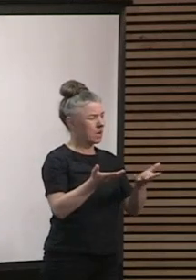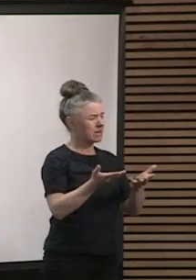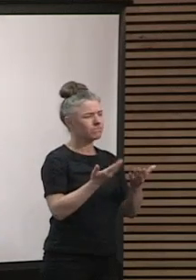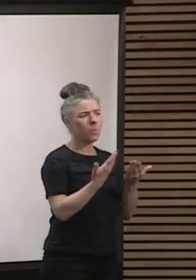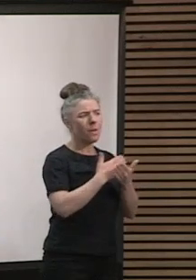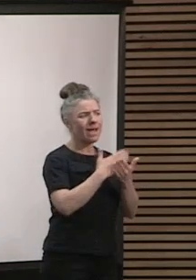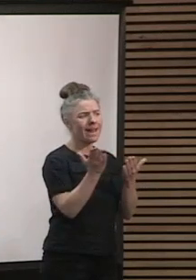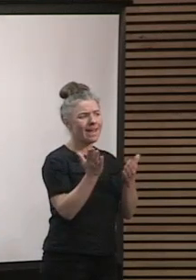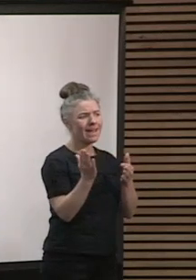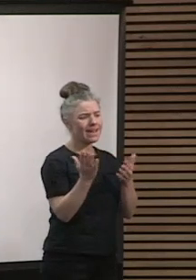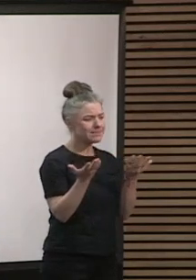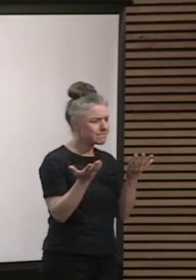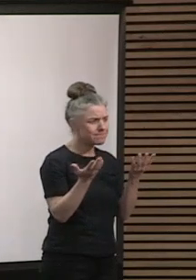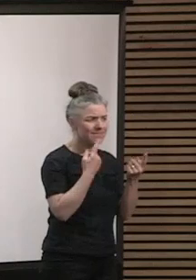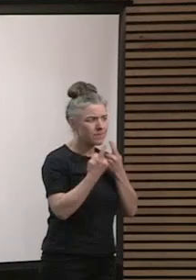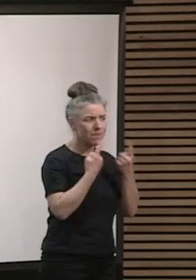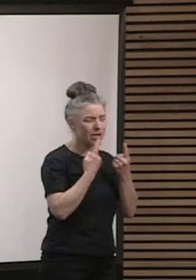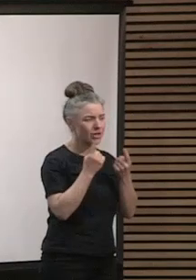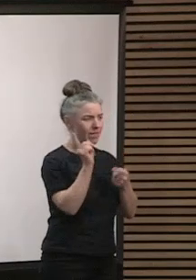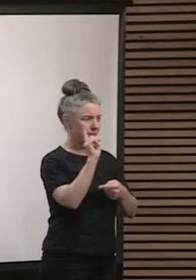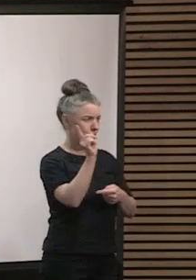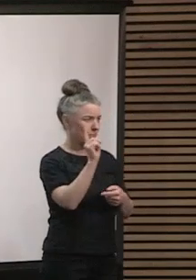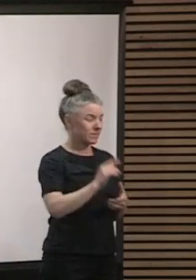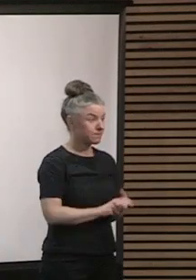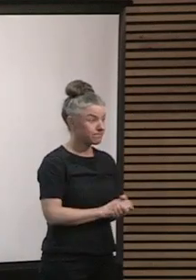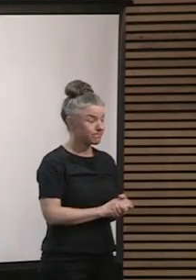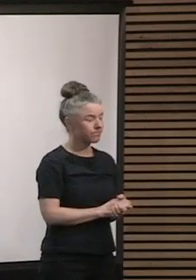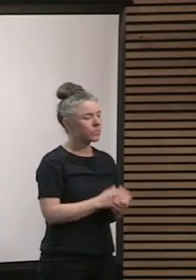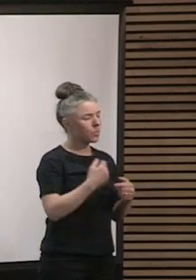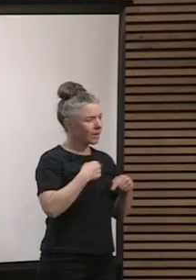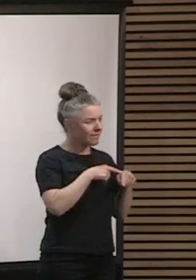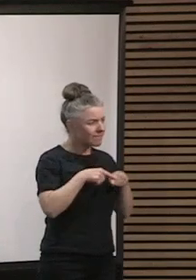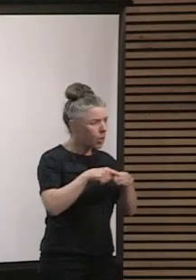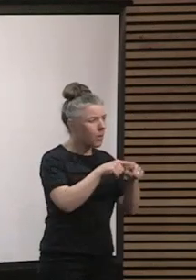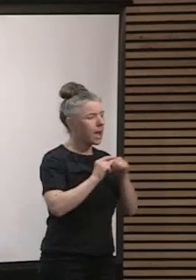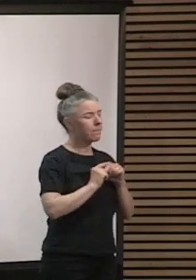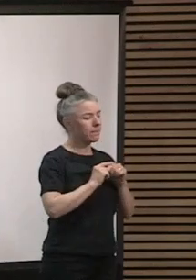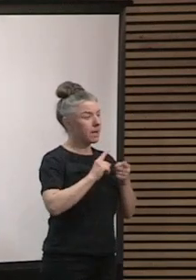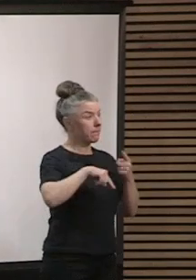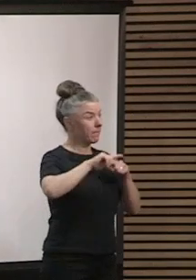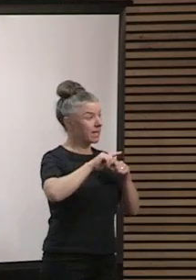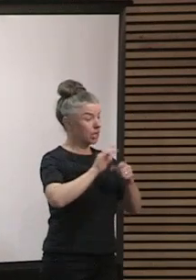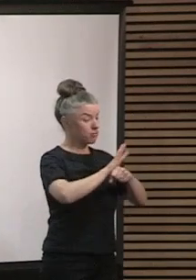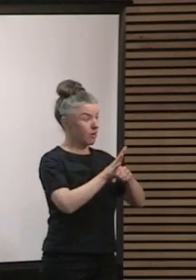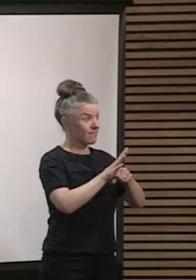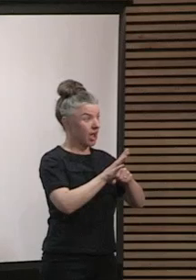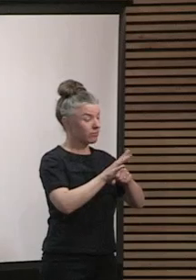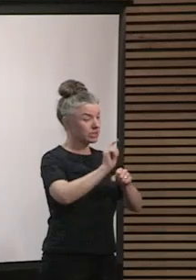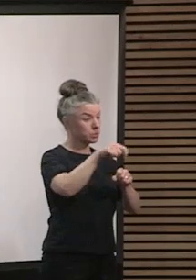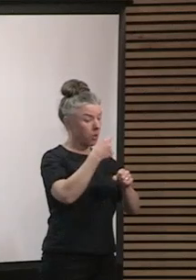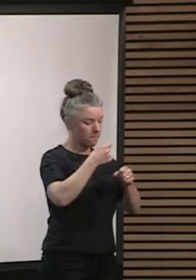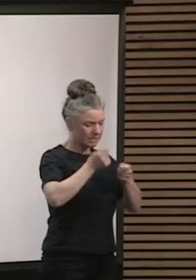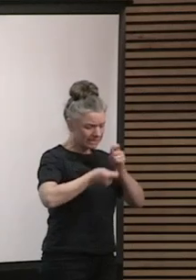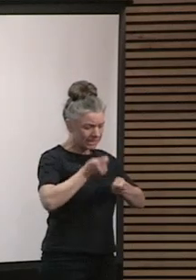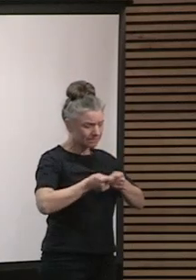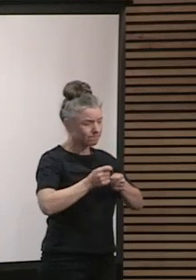clear connection at this point. Contact tracing and genomic testing has not found a